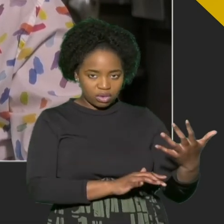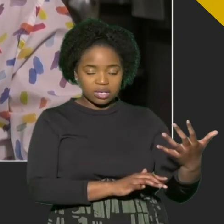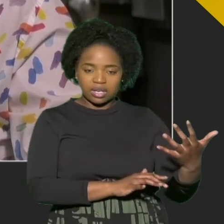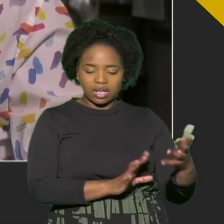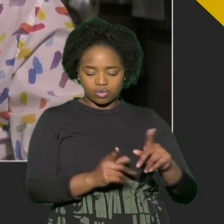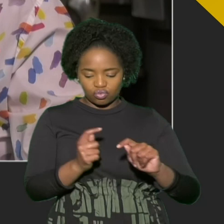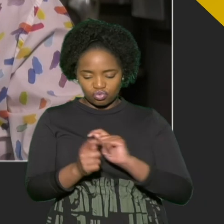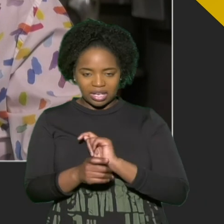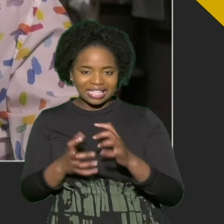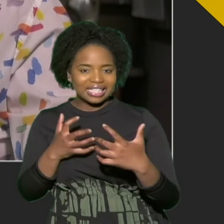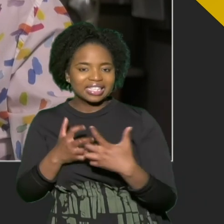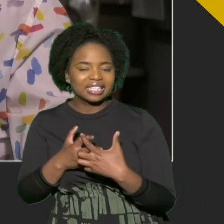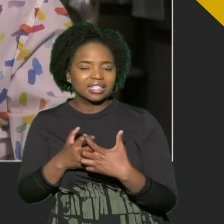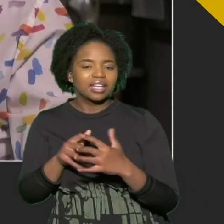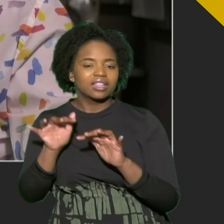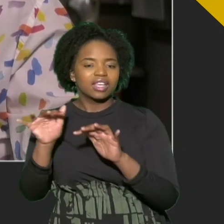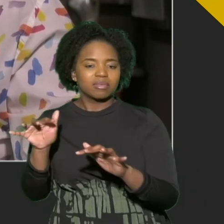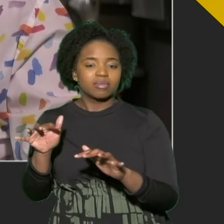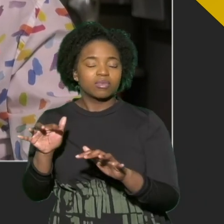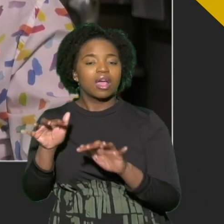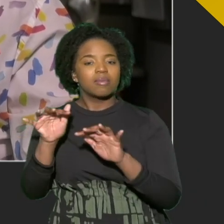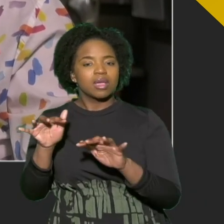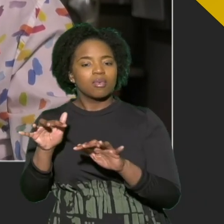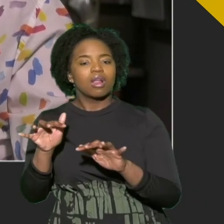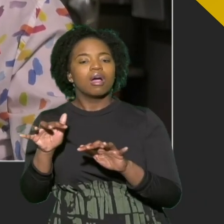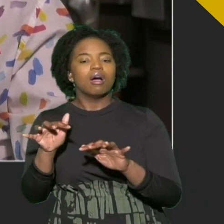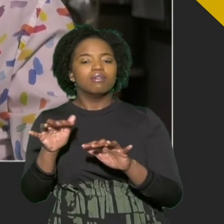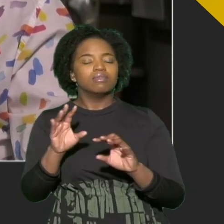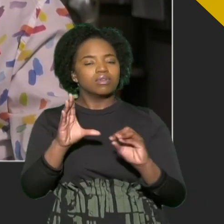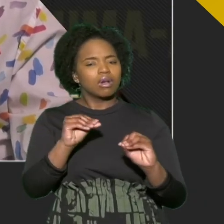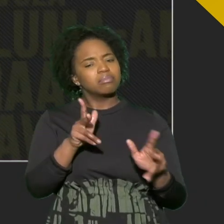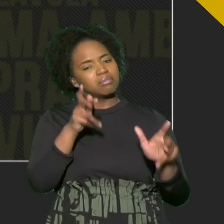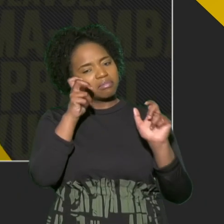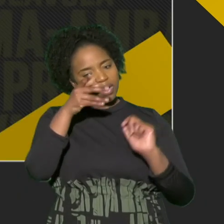address the market eventually stops long enough to listen and learn.